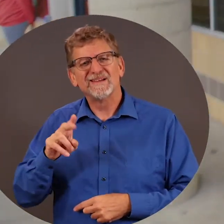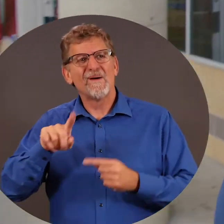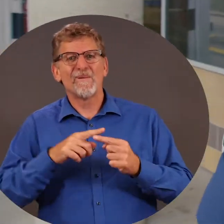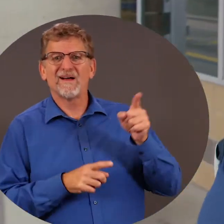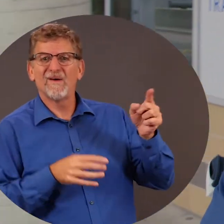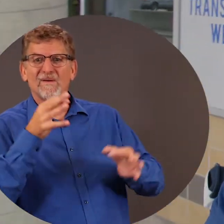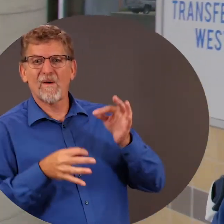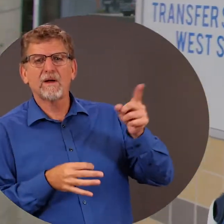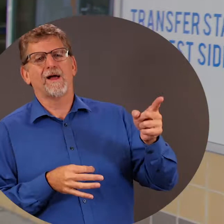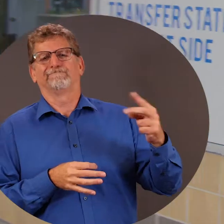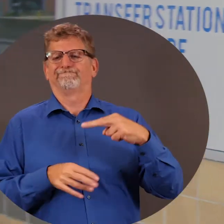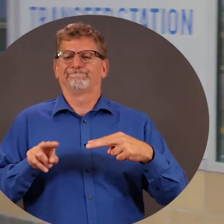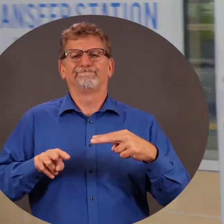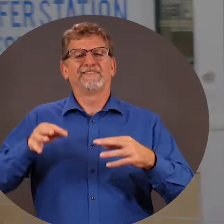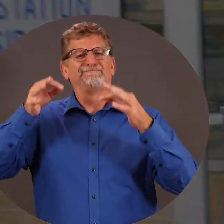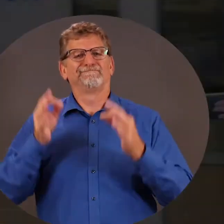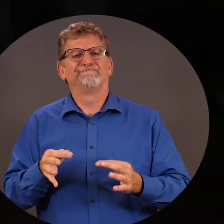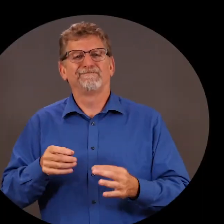Guardianship is not always the answer.